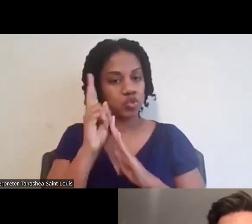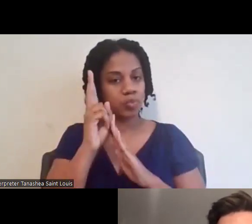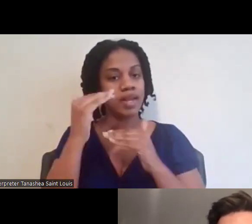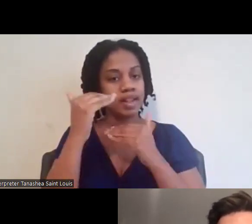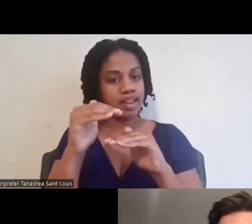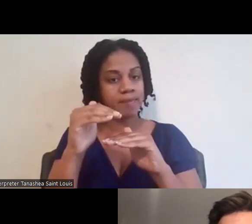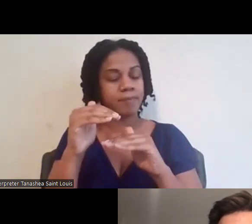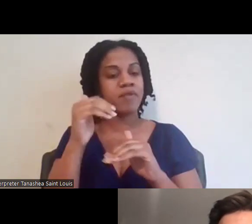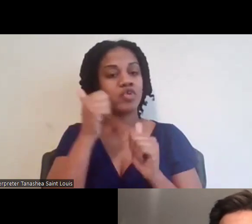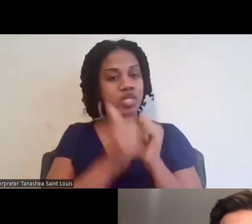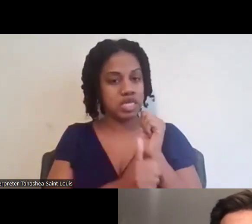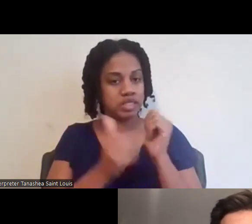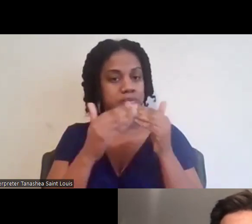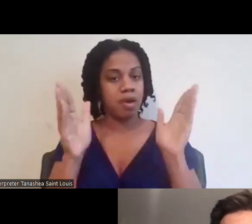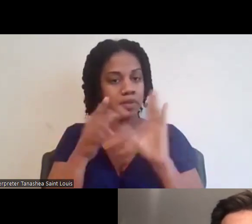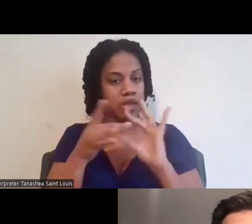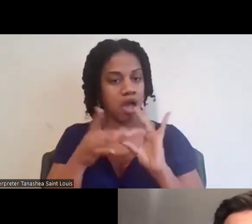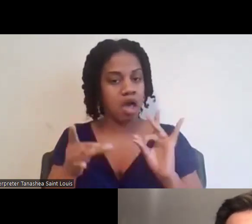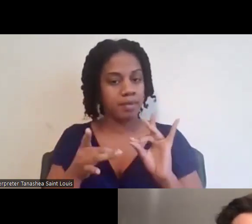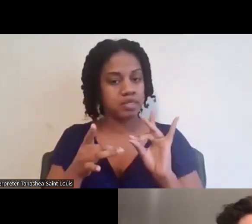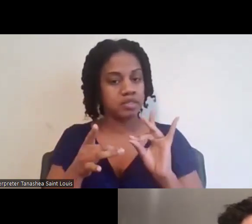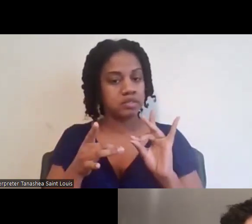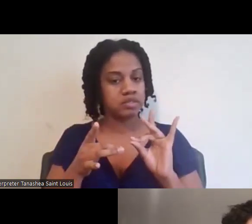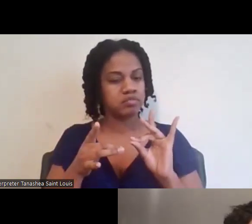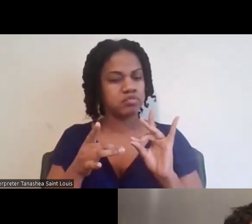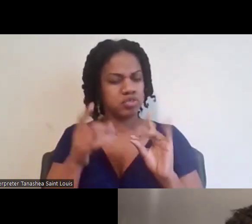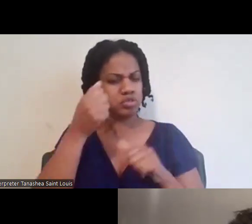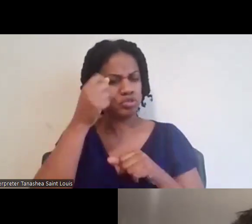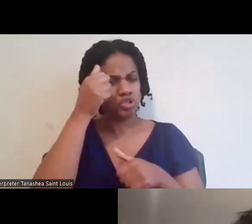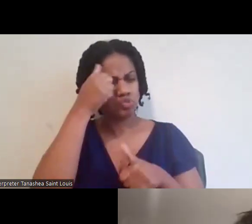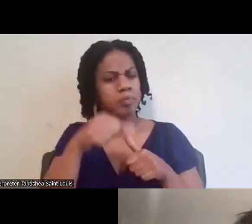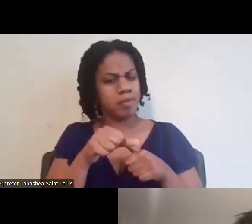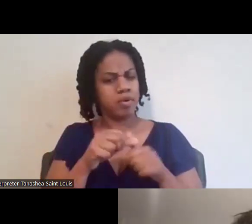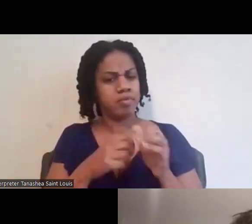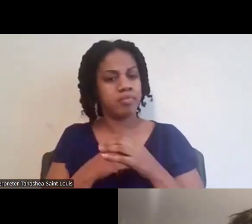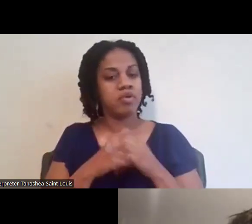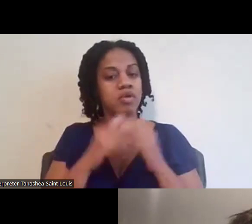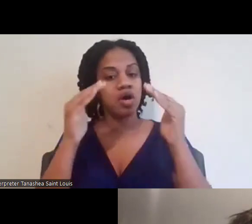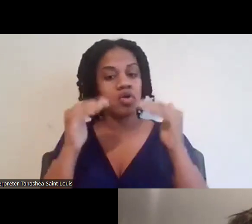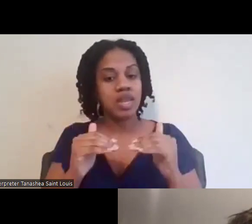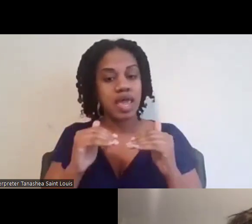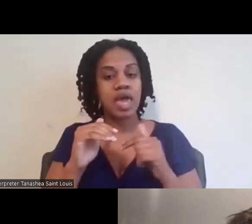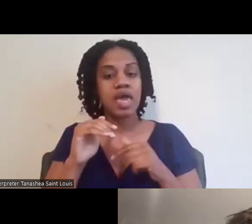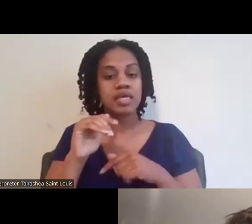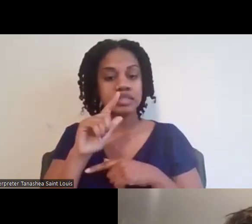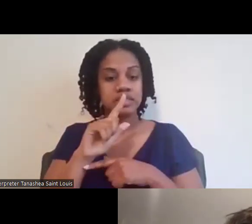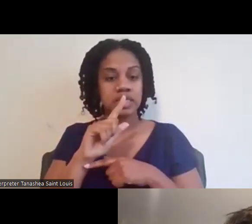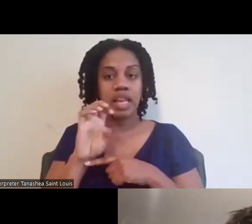for each public comment. Just keep that in mind as we go through this. Next, Lee.